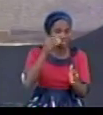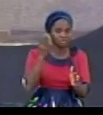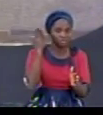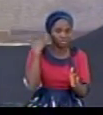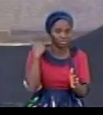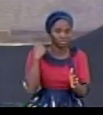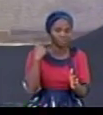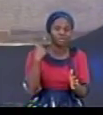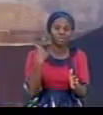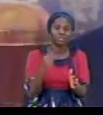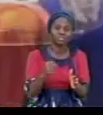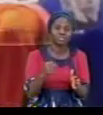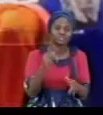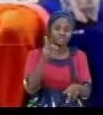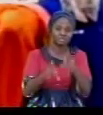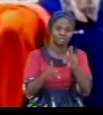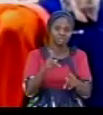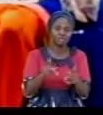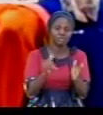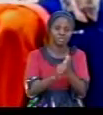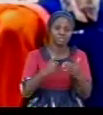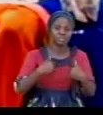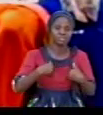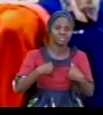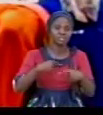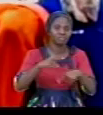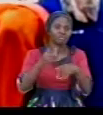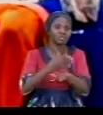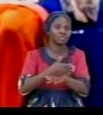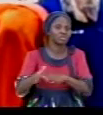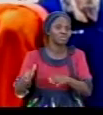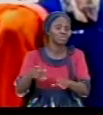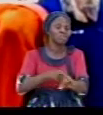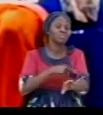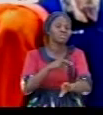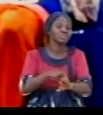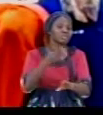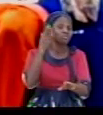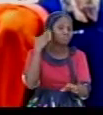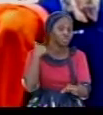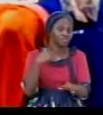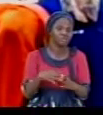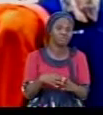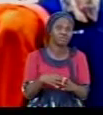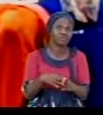condemning brethren that had gone away a long time. God then brought them back.